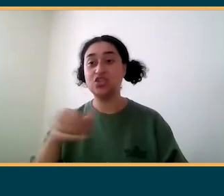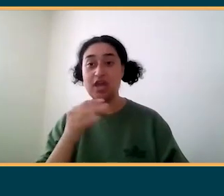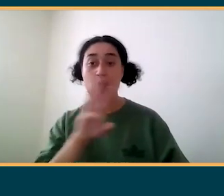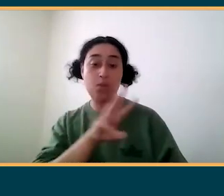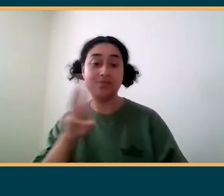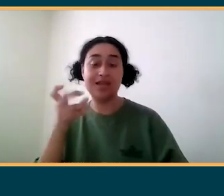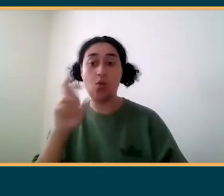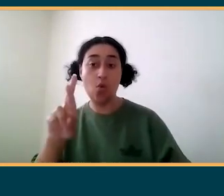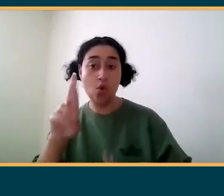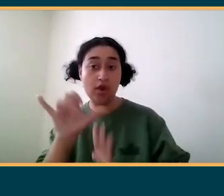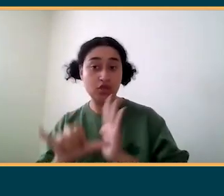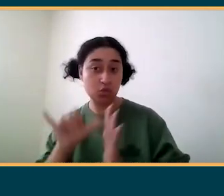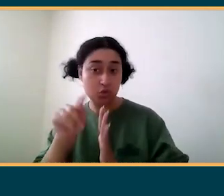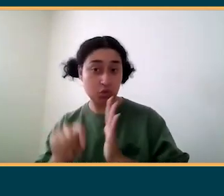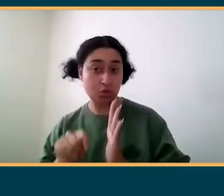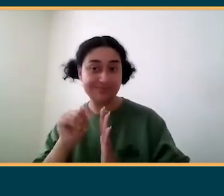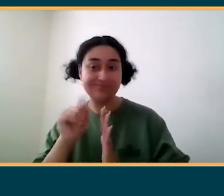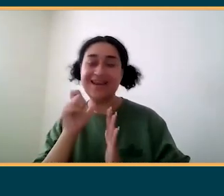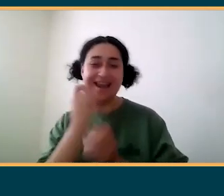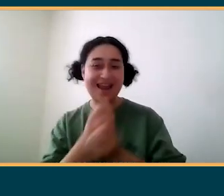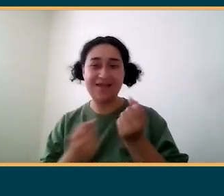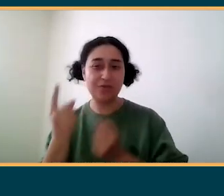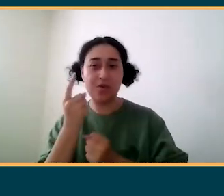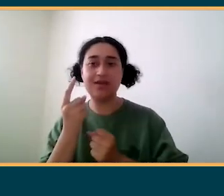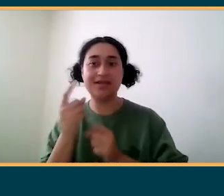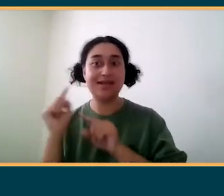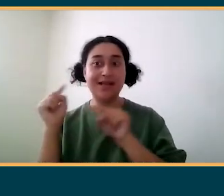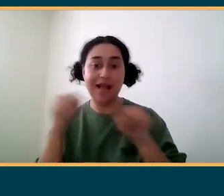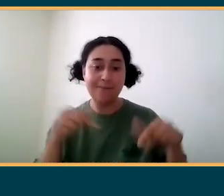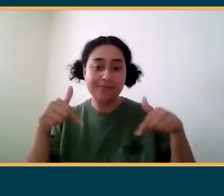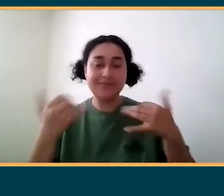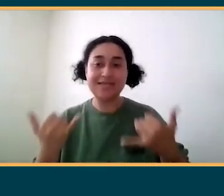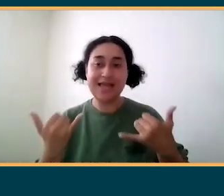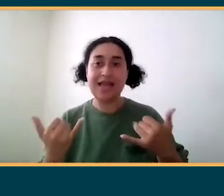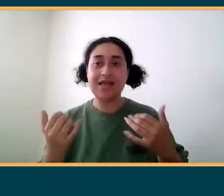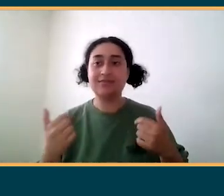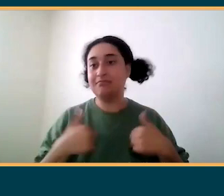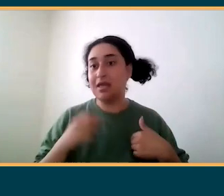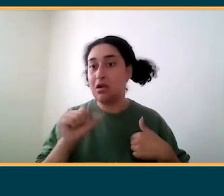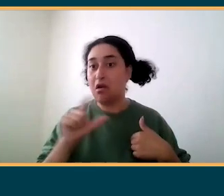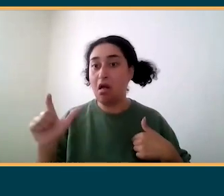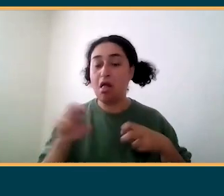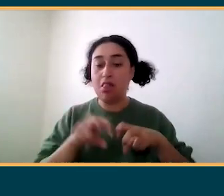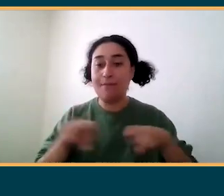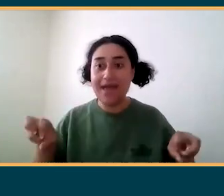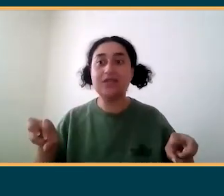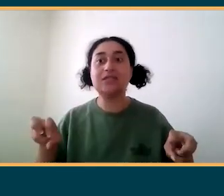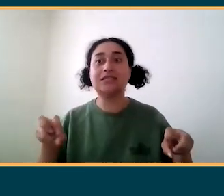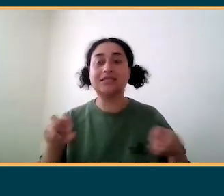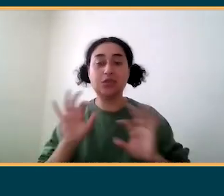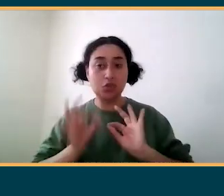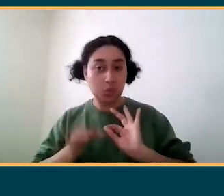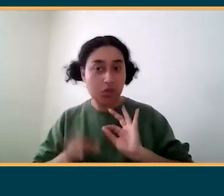page. Unfortunately, not everybody makes it onto the recording. Basically me and all the fantastic panelists and our fantastic